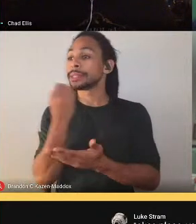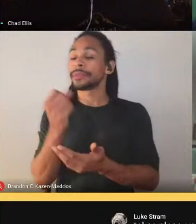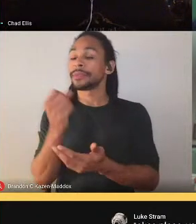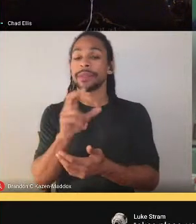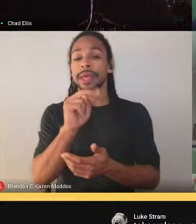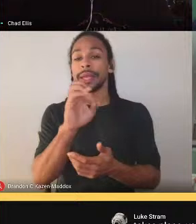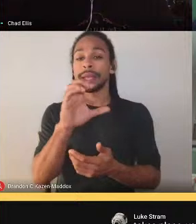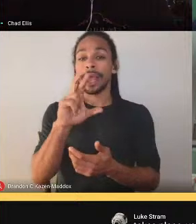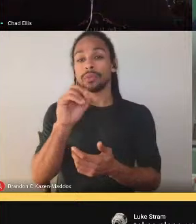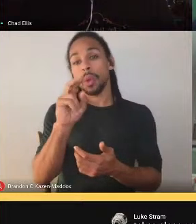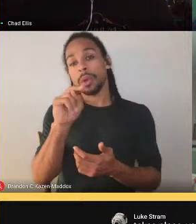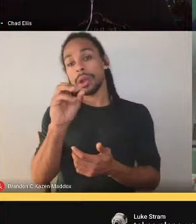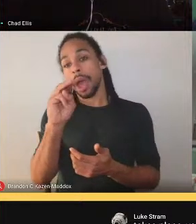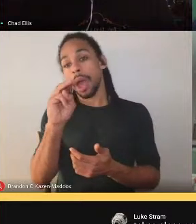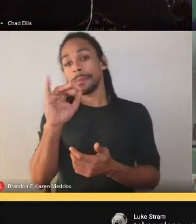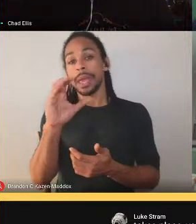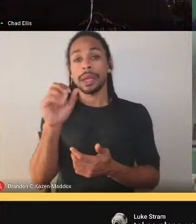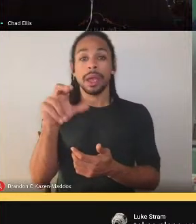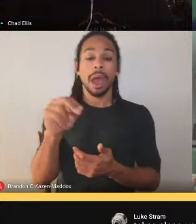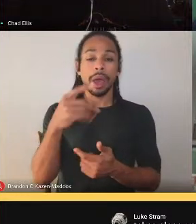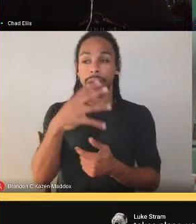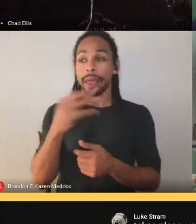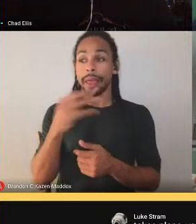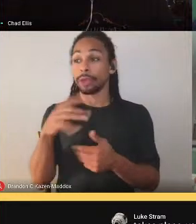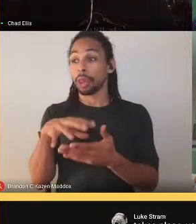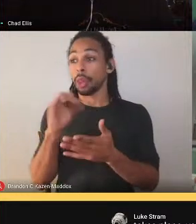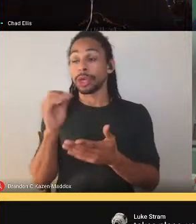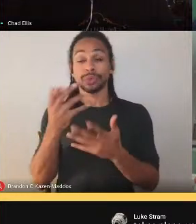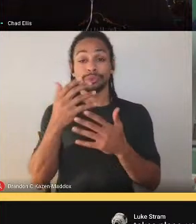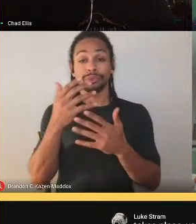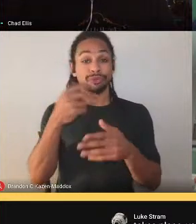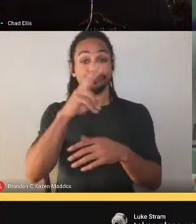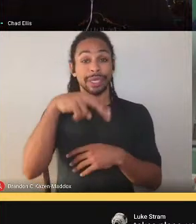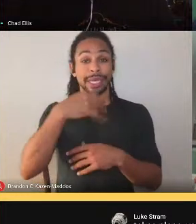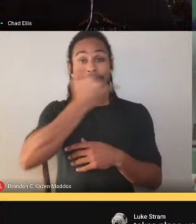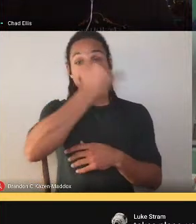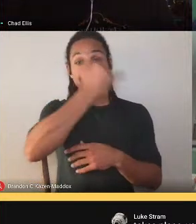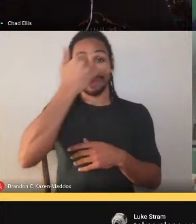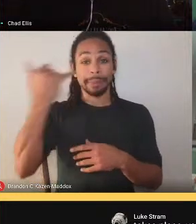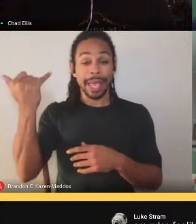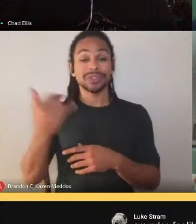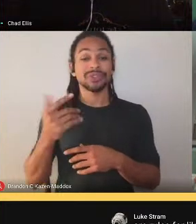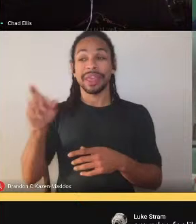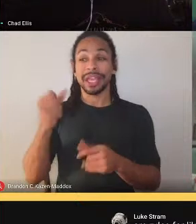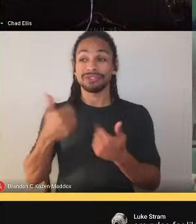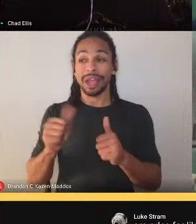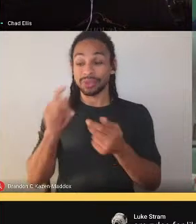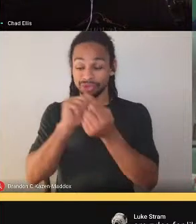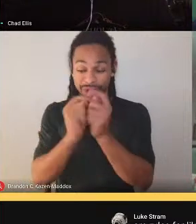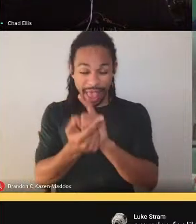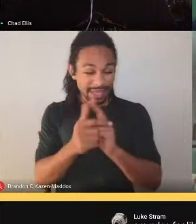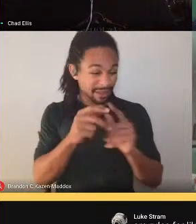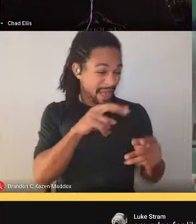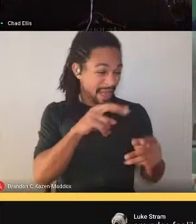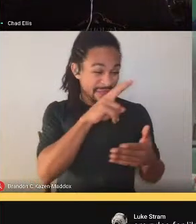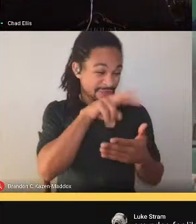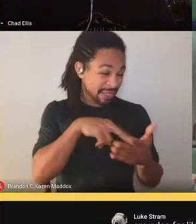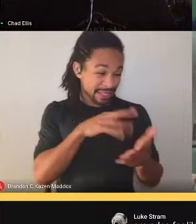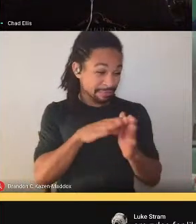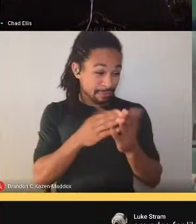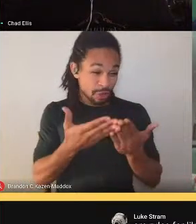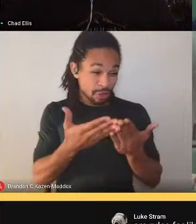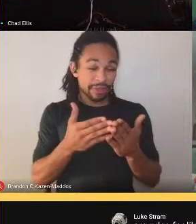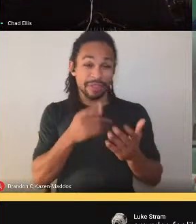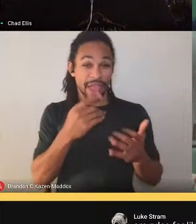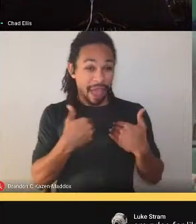read Arabic so that they can then try to translate this book that they've gotten their hands on. And it's a whole